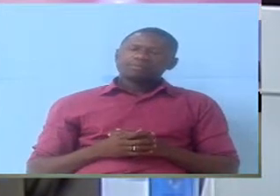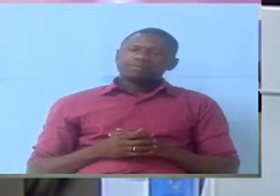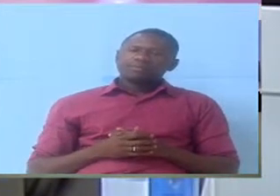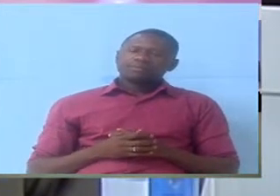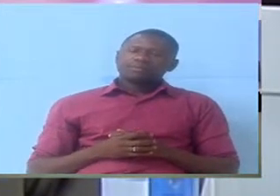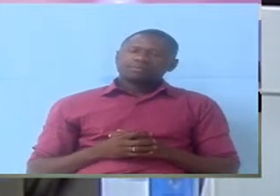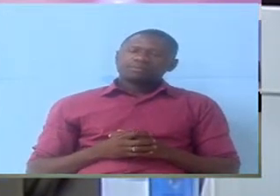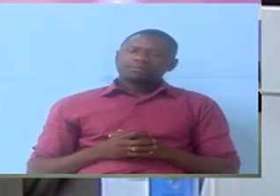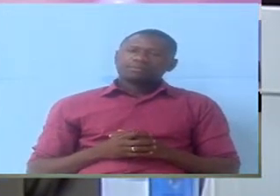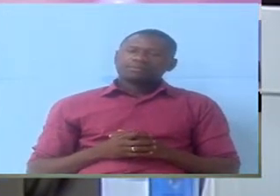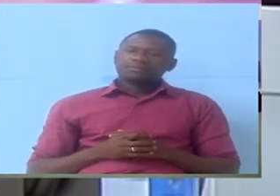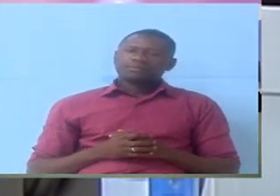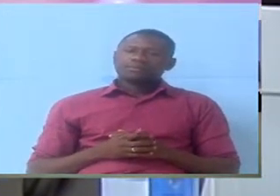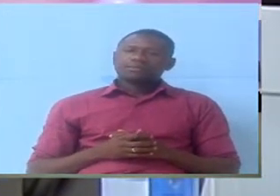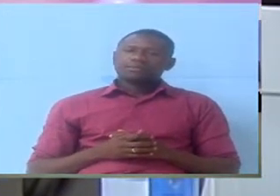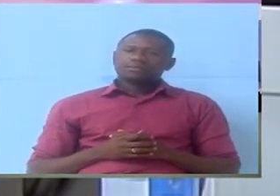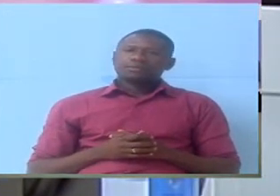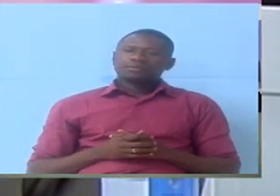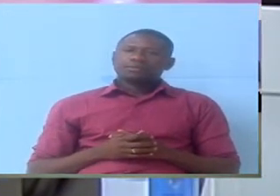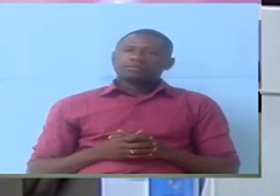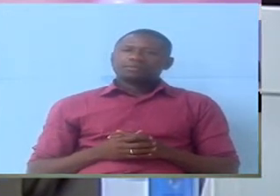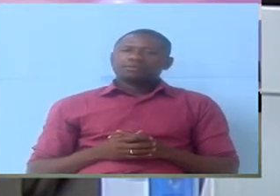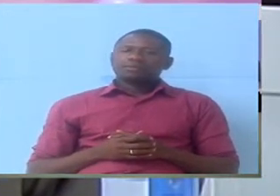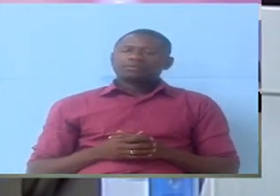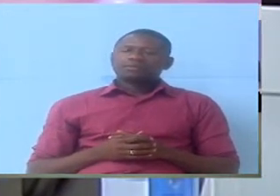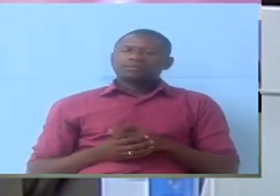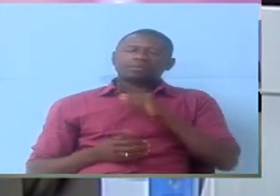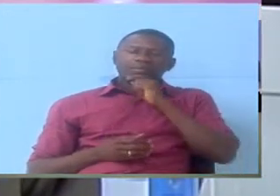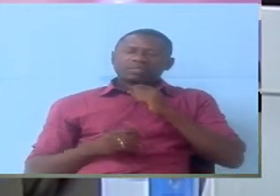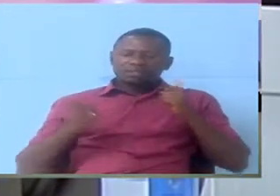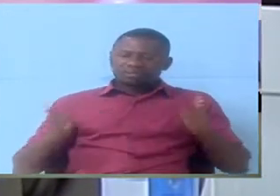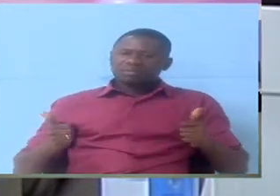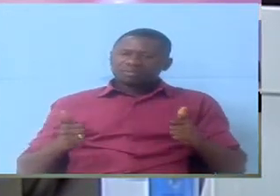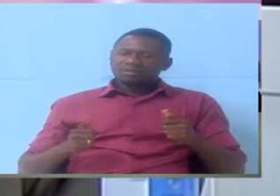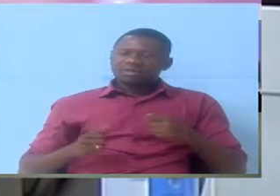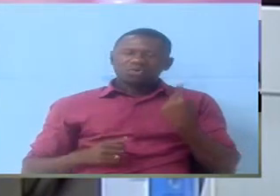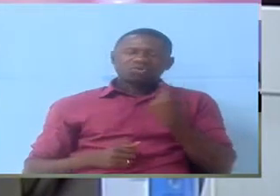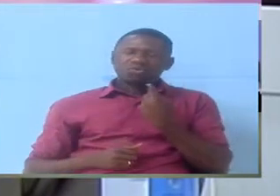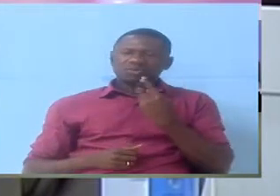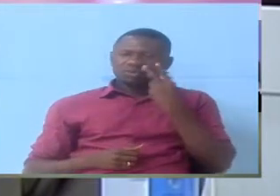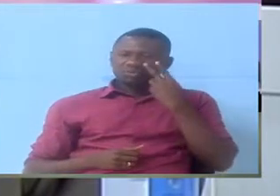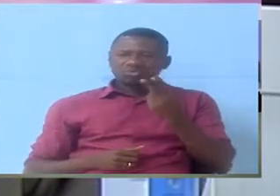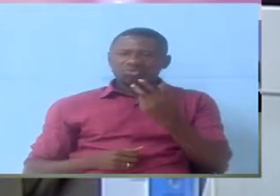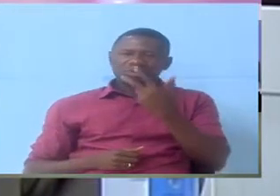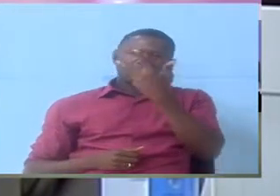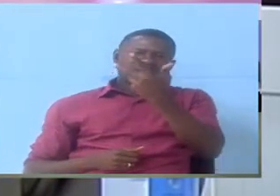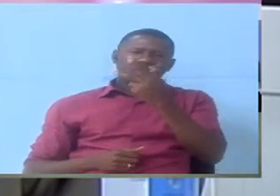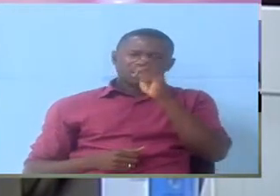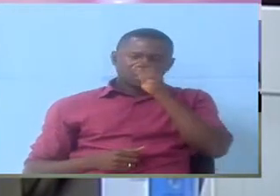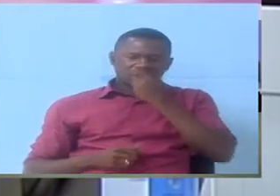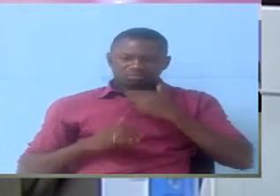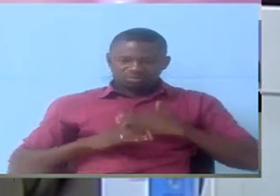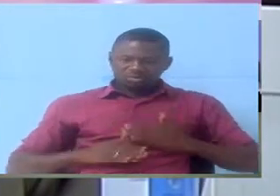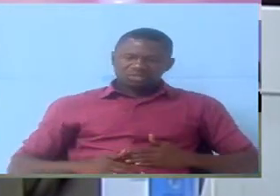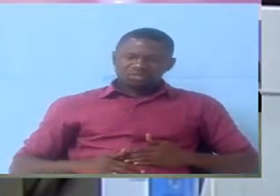8 bodies that were found in the forest in